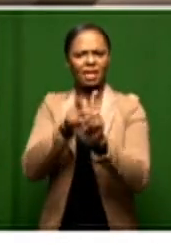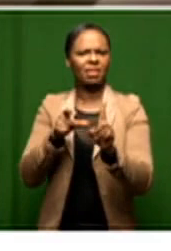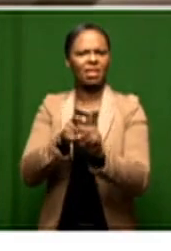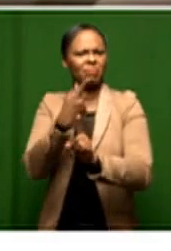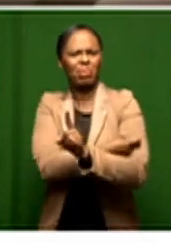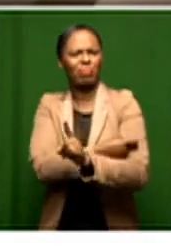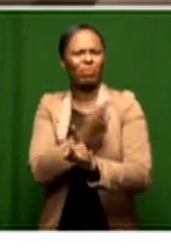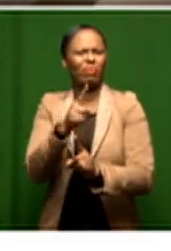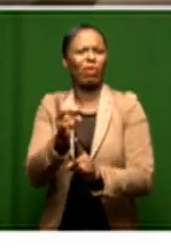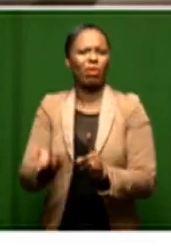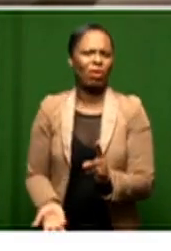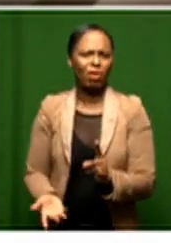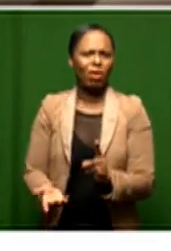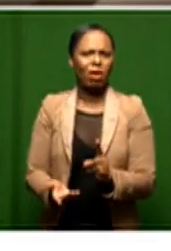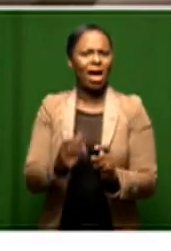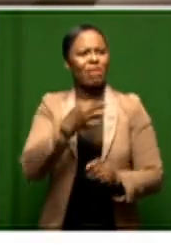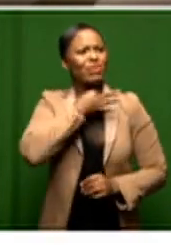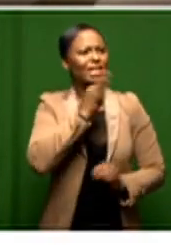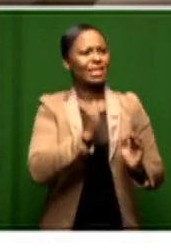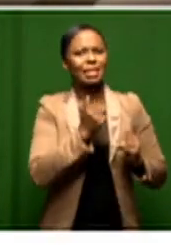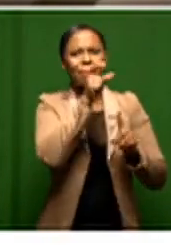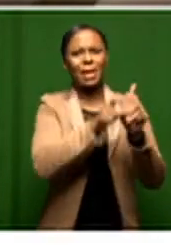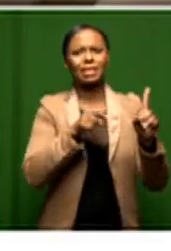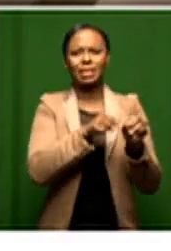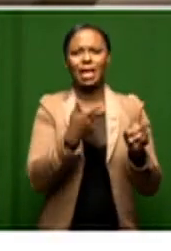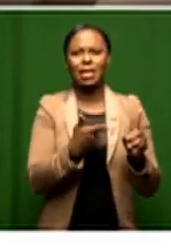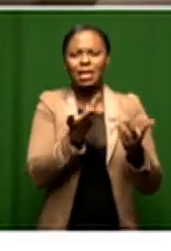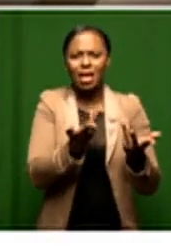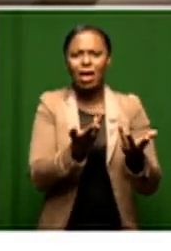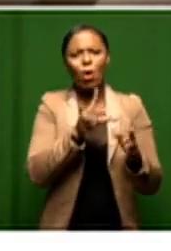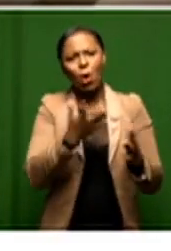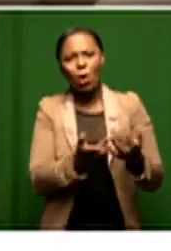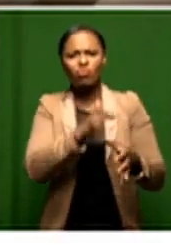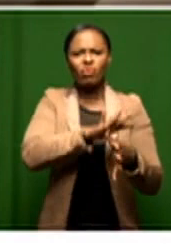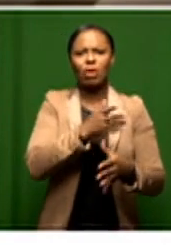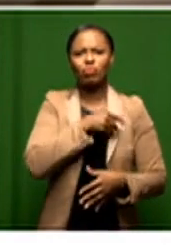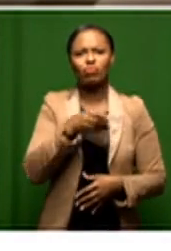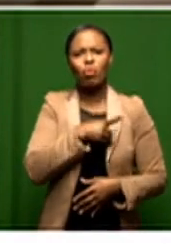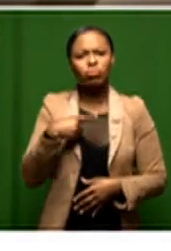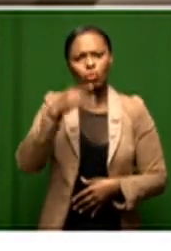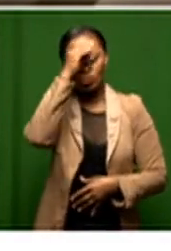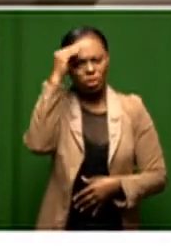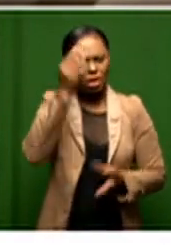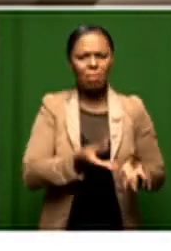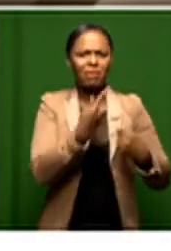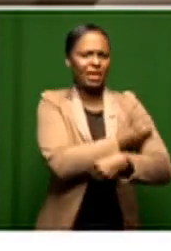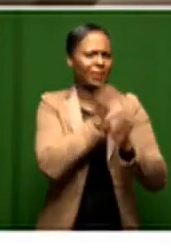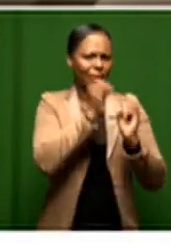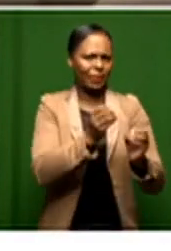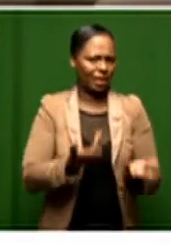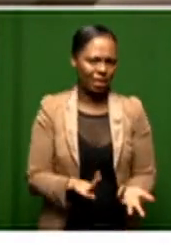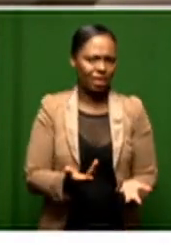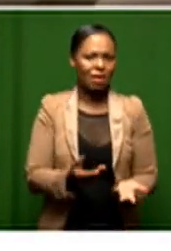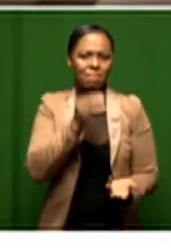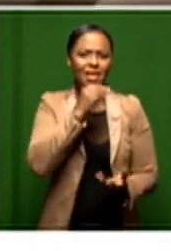vaccinated when a high-risk person or a frontline worker has not yet received the vaccine. Of course, we need to get the vaccine to